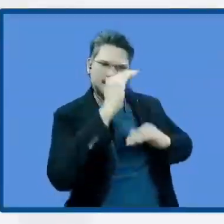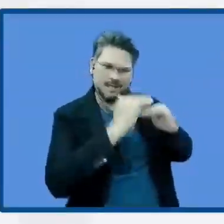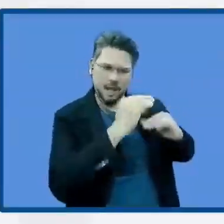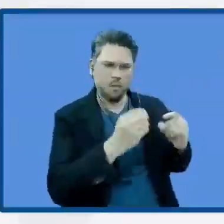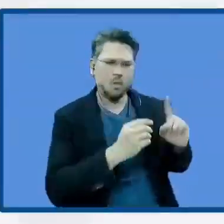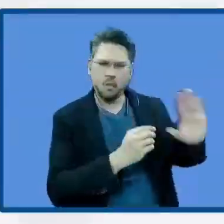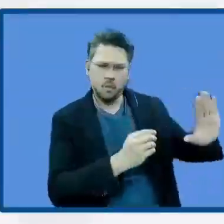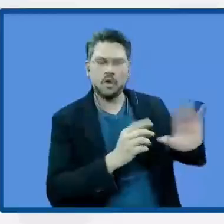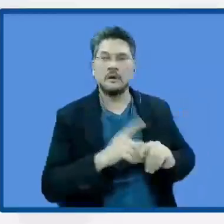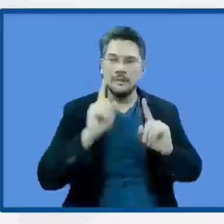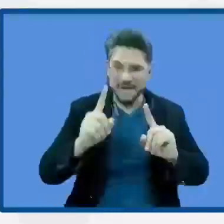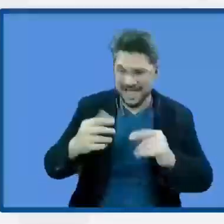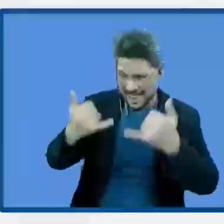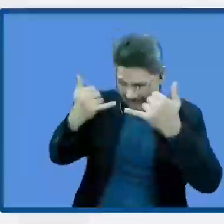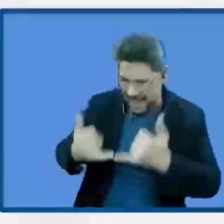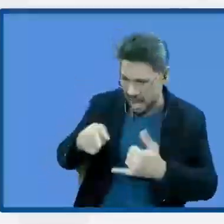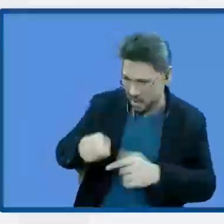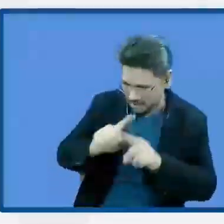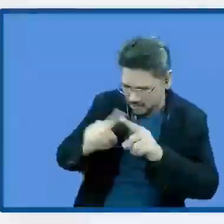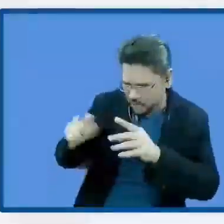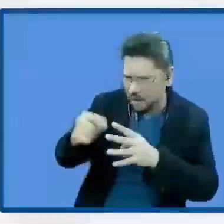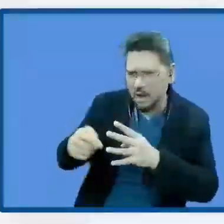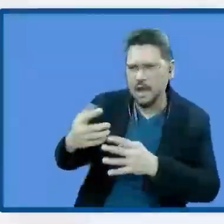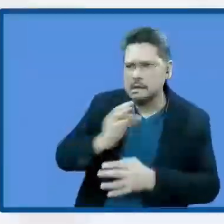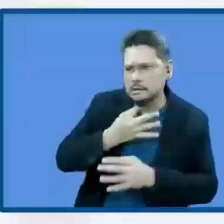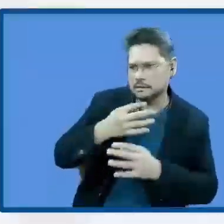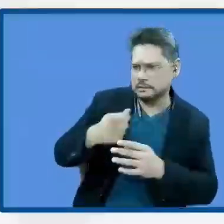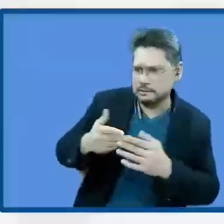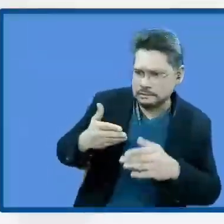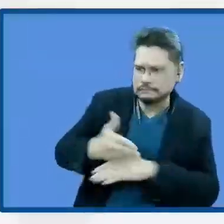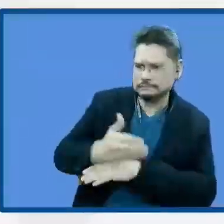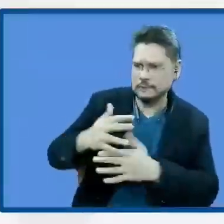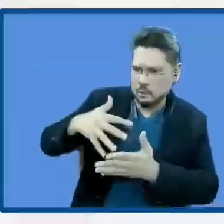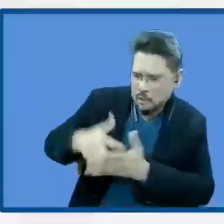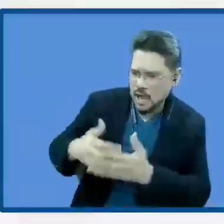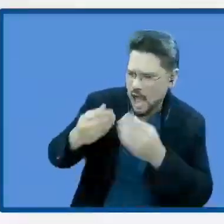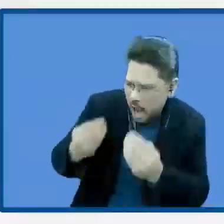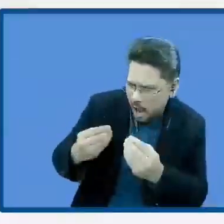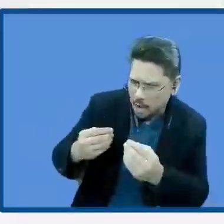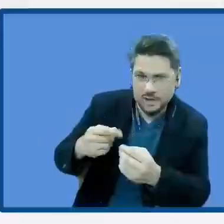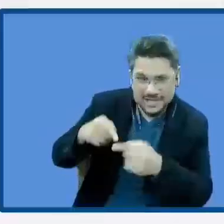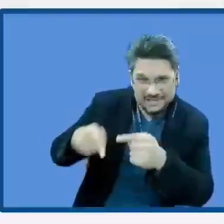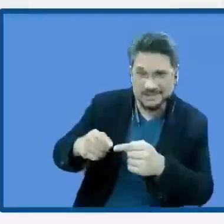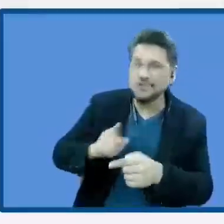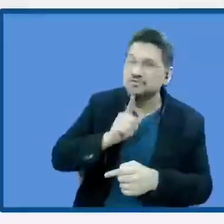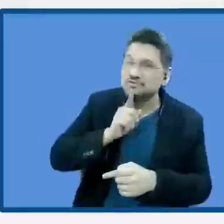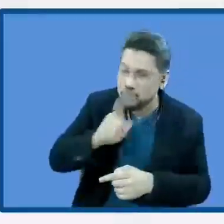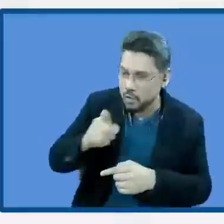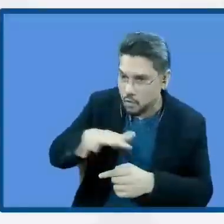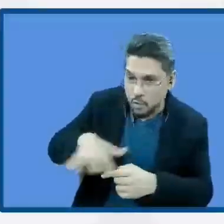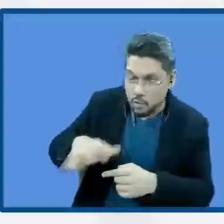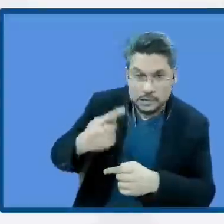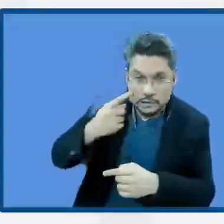know these factors that contribute to vulnerabilities, and this has to do with the planning frameworks, we have